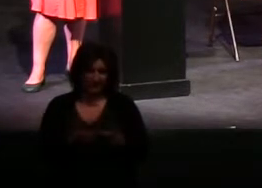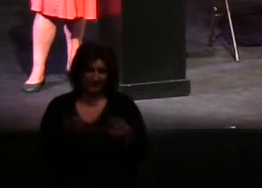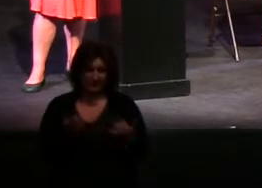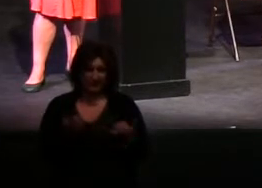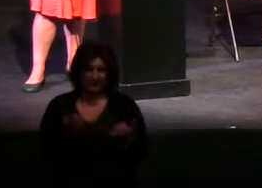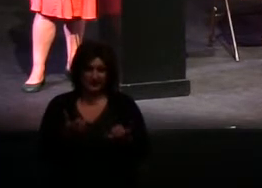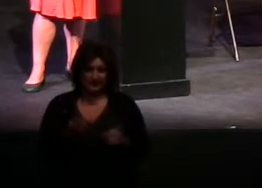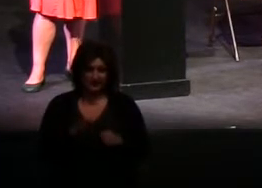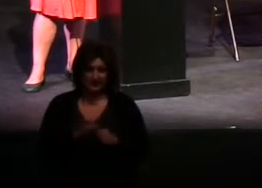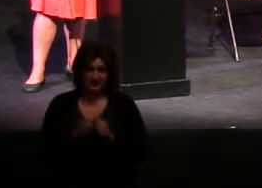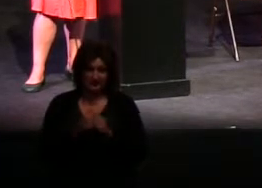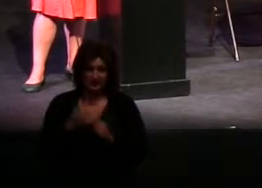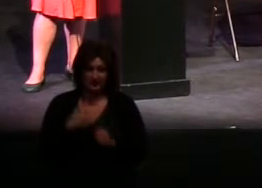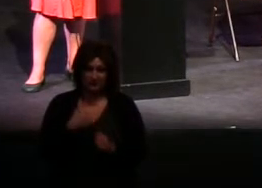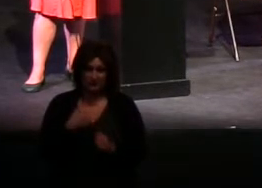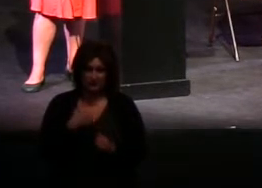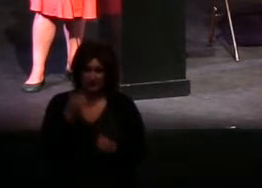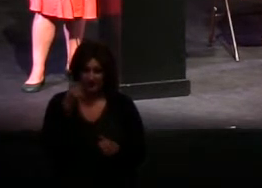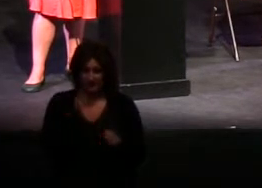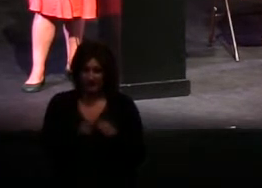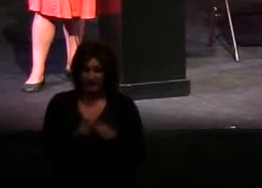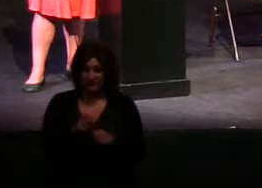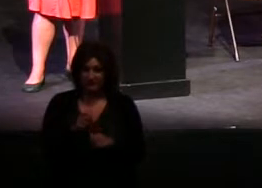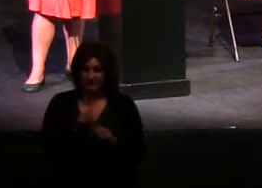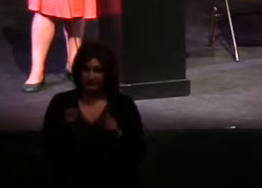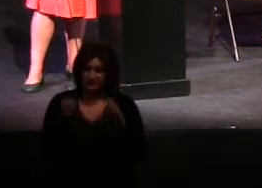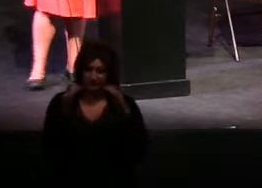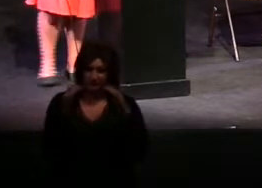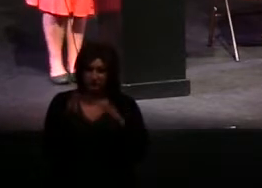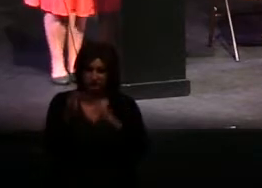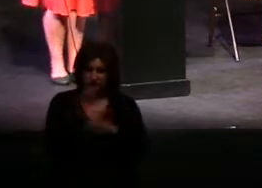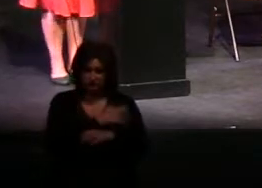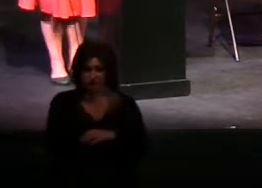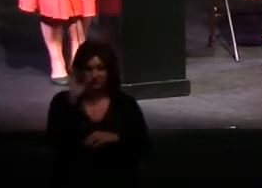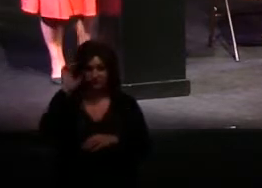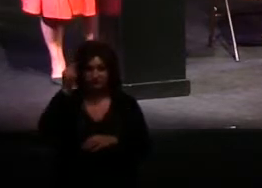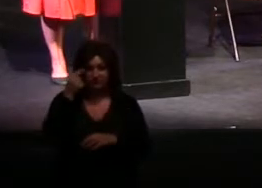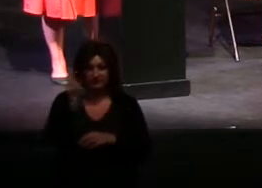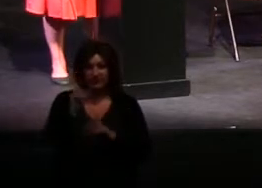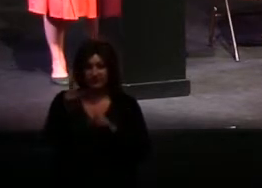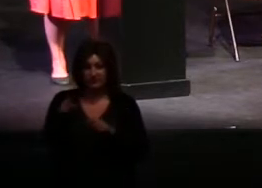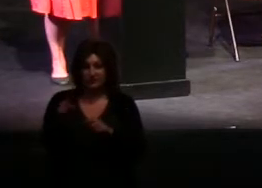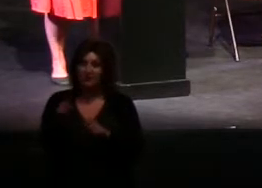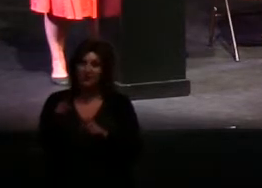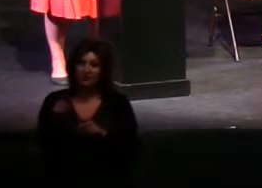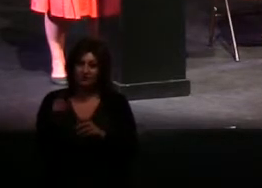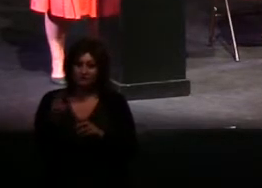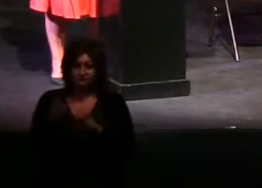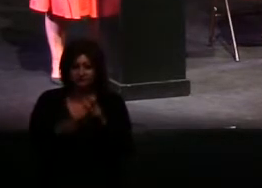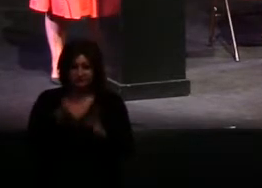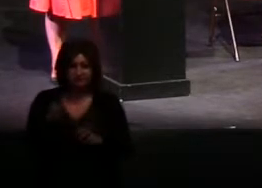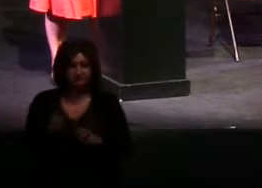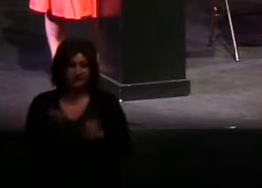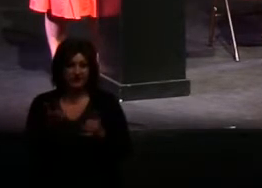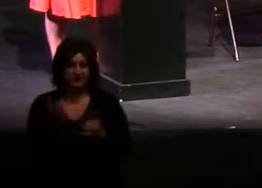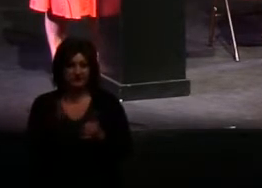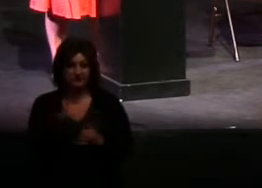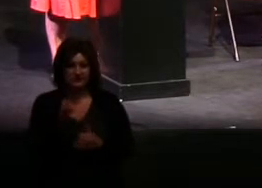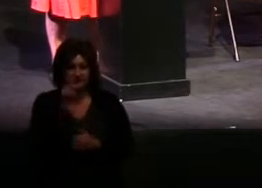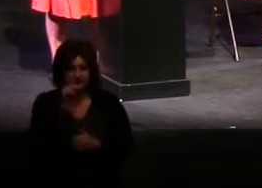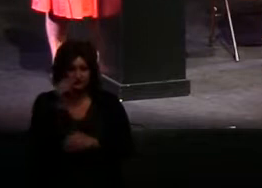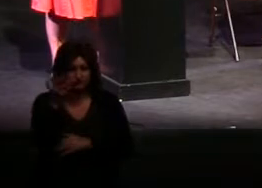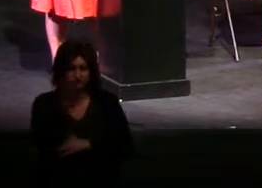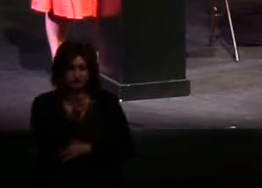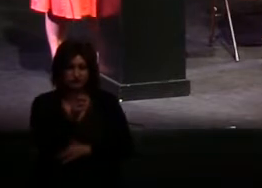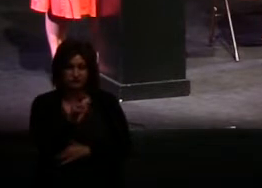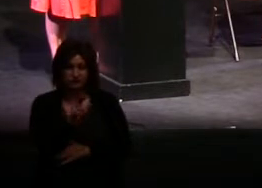with me. Recall current taxonomies. It's where you might go to reinvest in the blue of chicory,